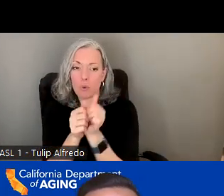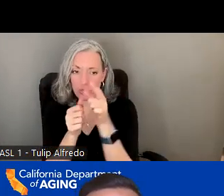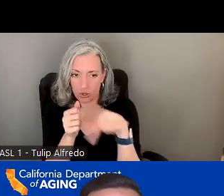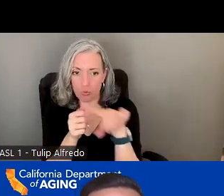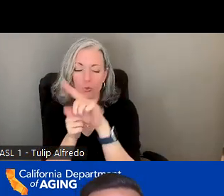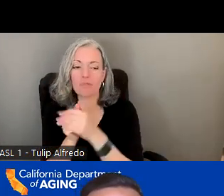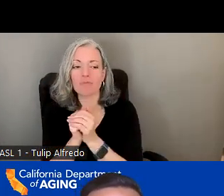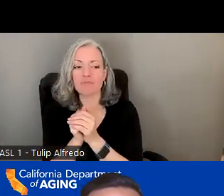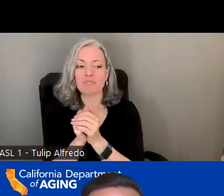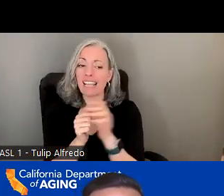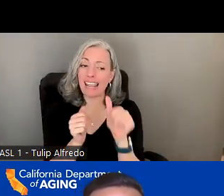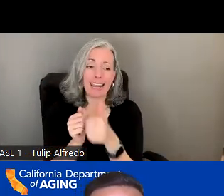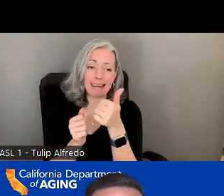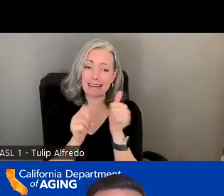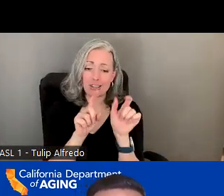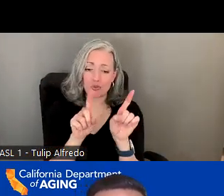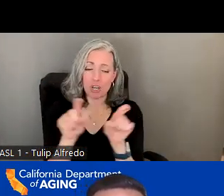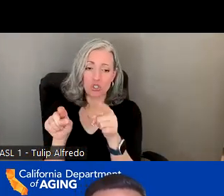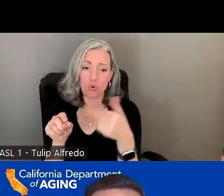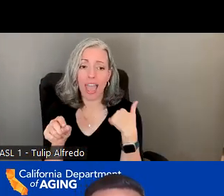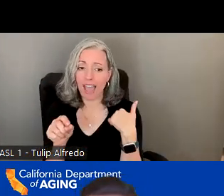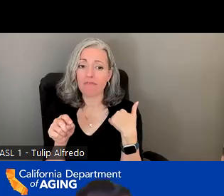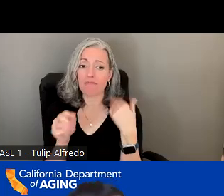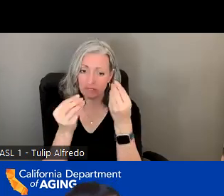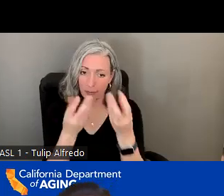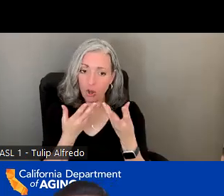answer any questions that folks might have today as well. Thank you.